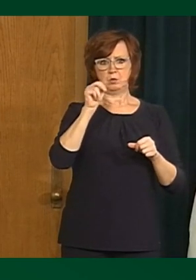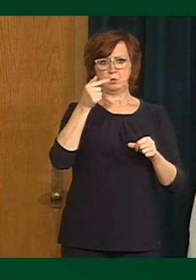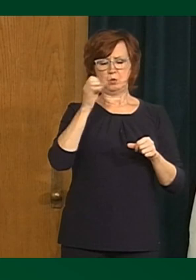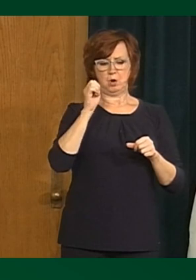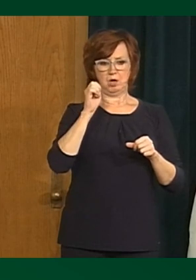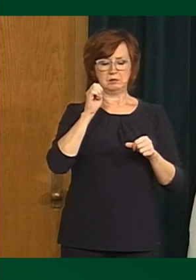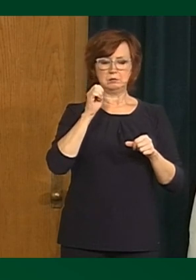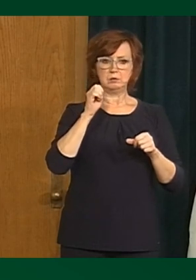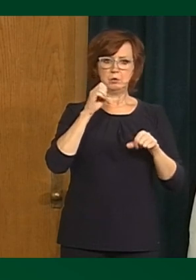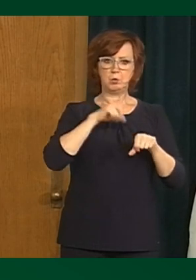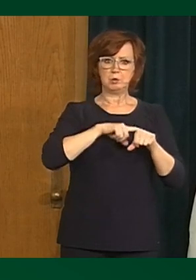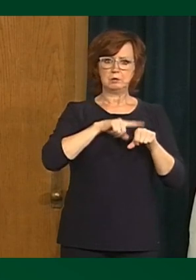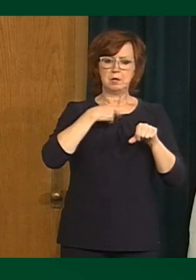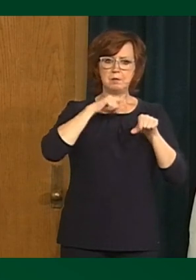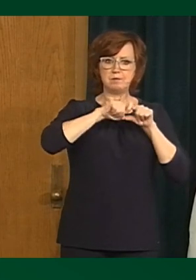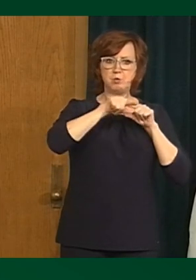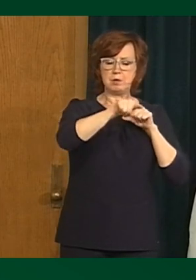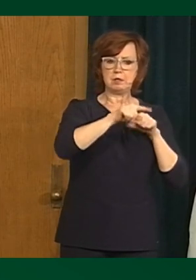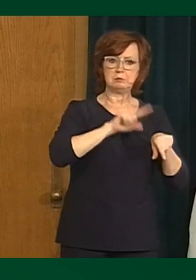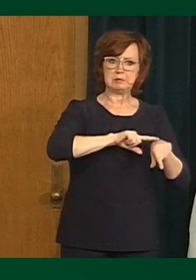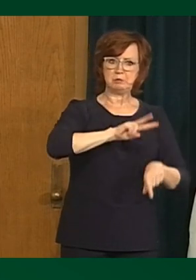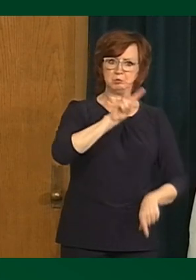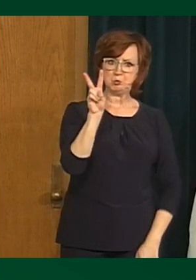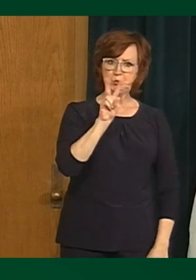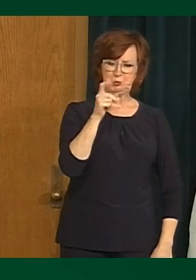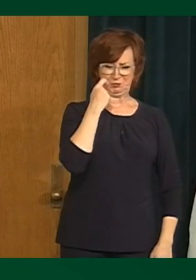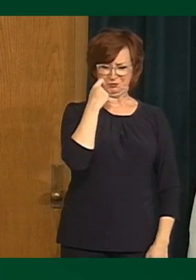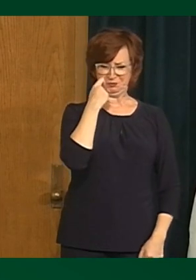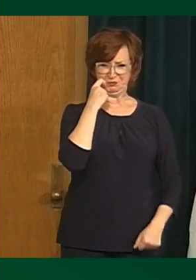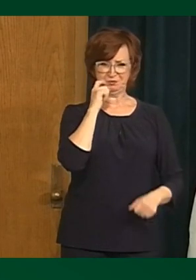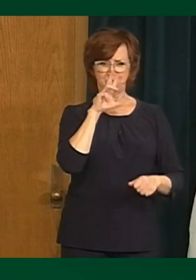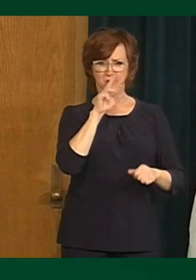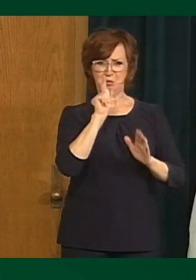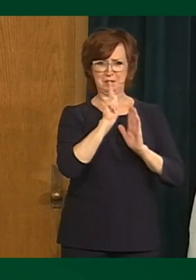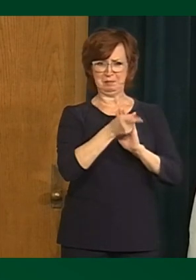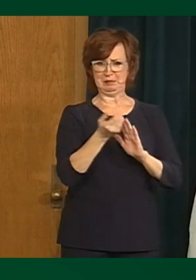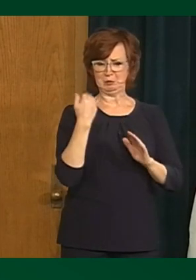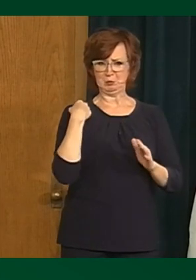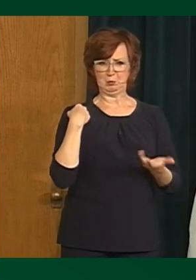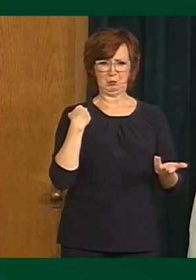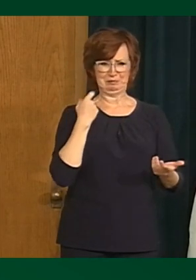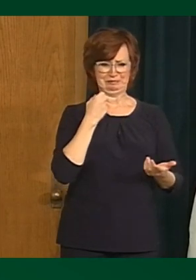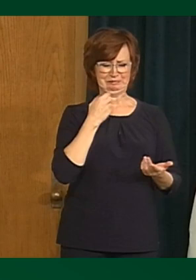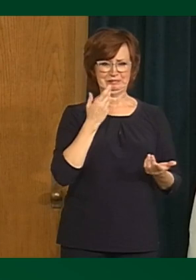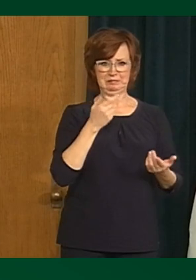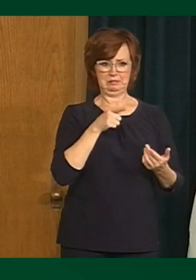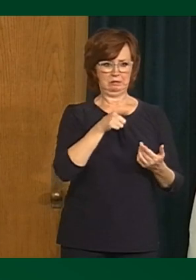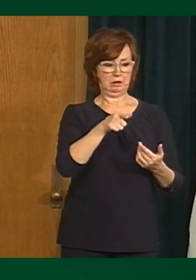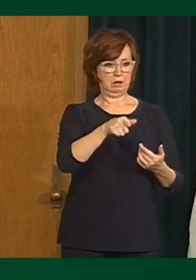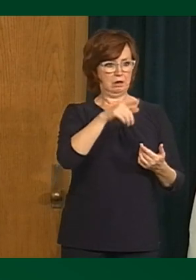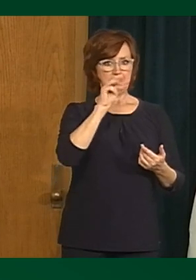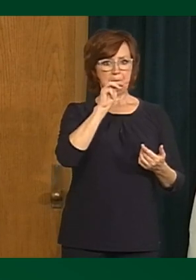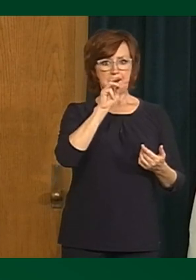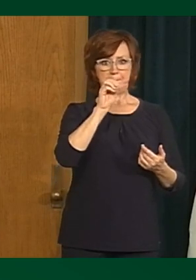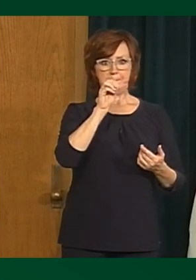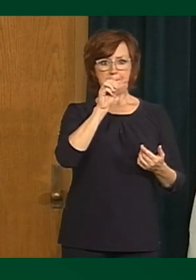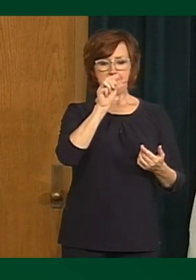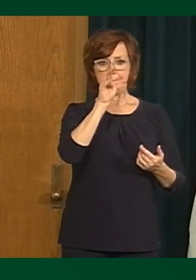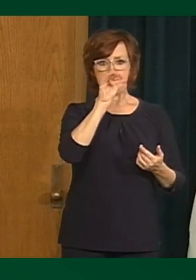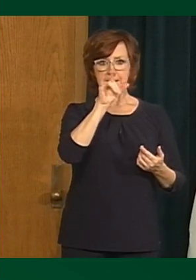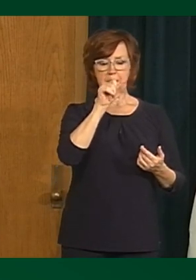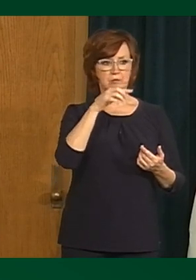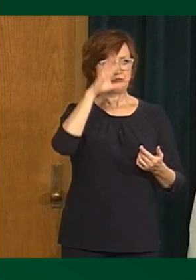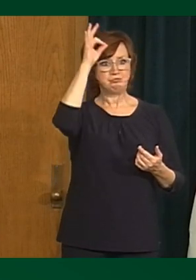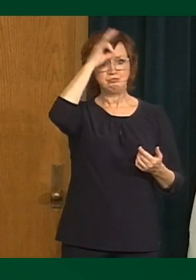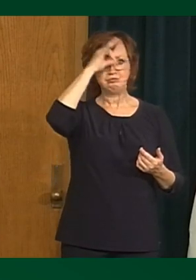p.m. today. So I'm just wondering what that says about the state of those consultations and what you would say to concerns in that community that